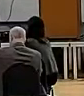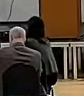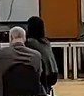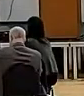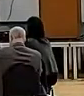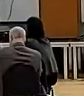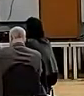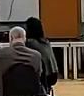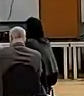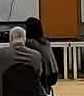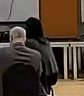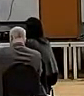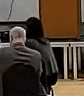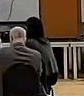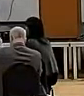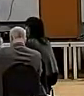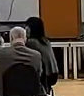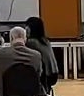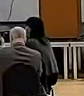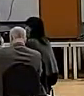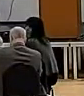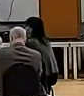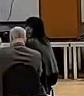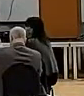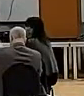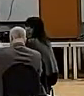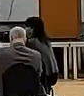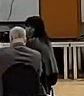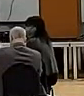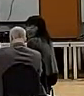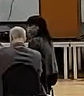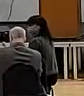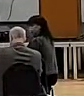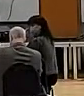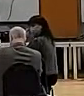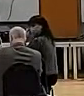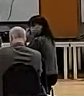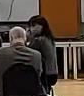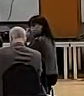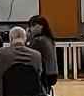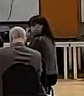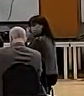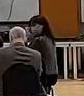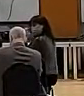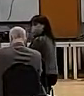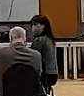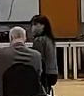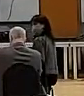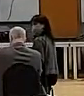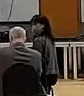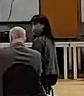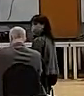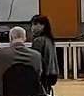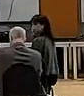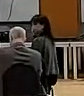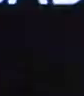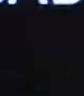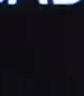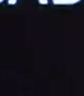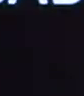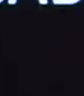Ilana Centaur, and I will be your audio describer for this event. As we are waiting for